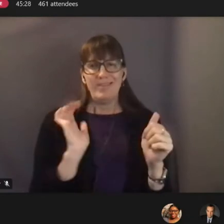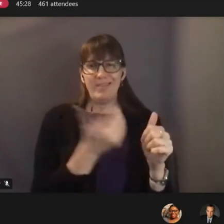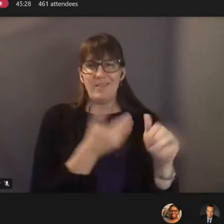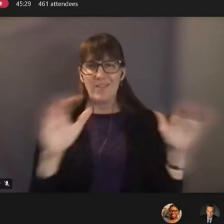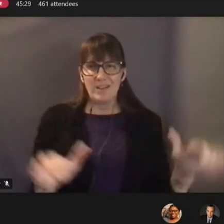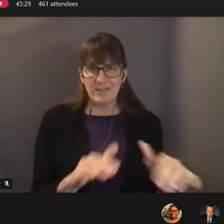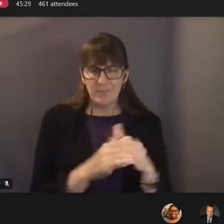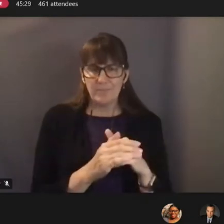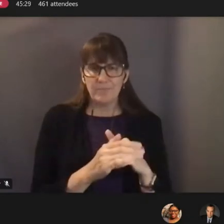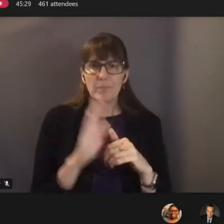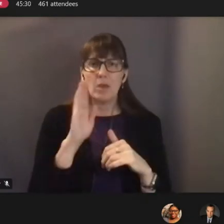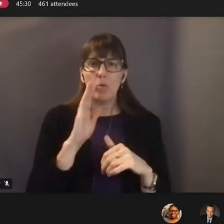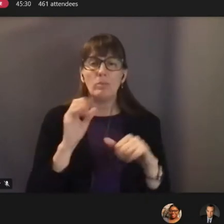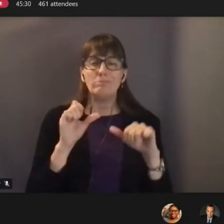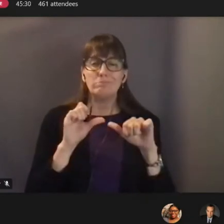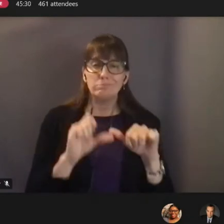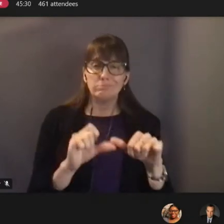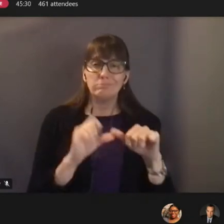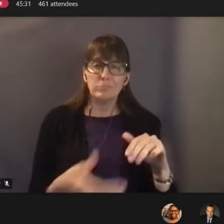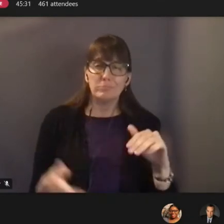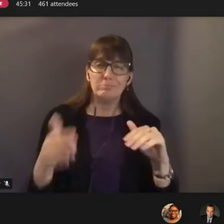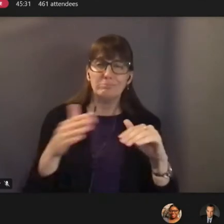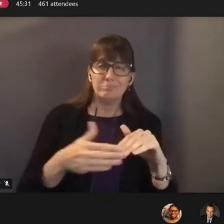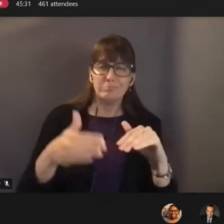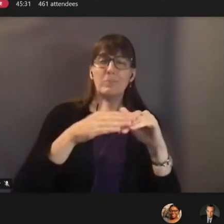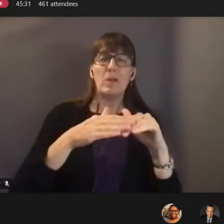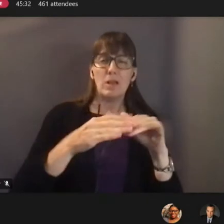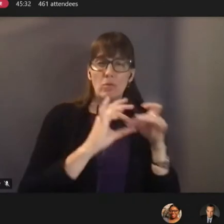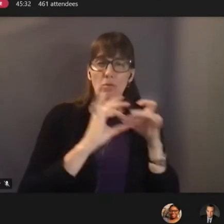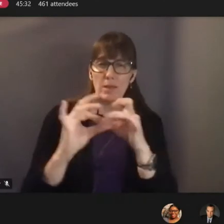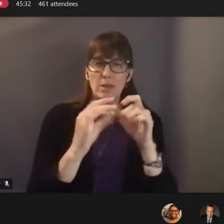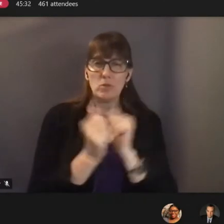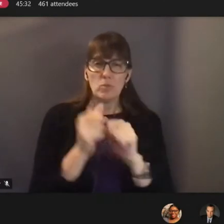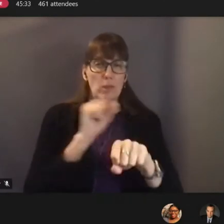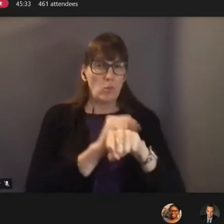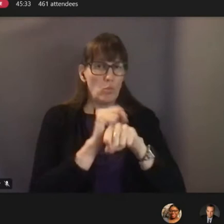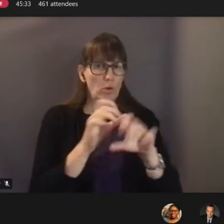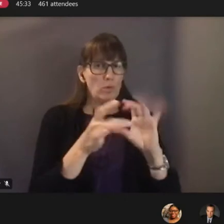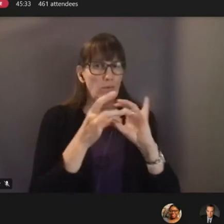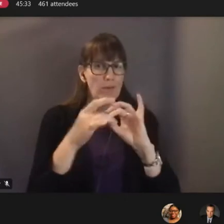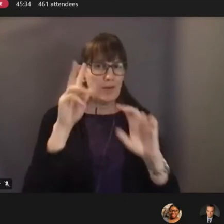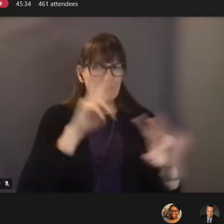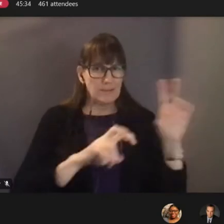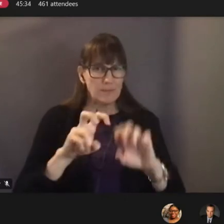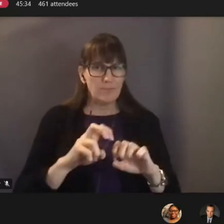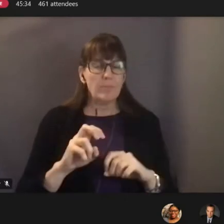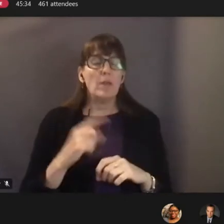build on that relationship, particularly in our work around assessment. As always, our strategic plan,